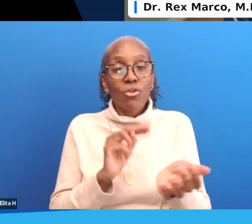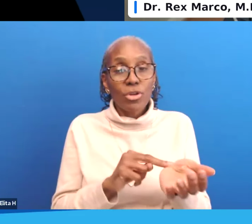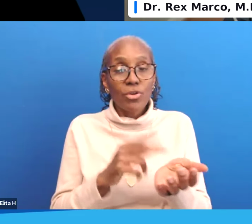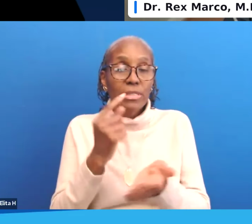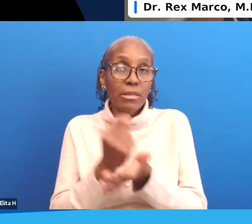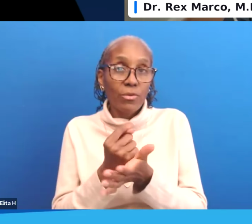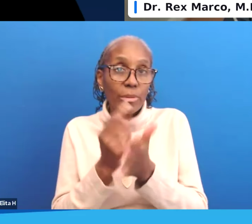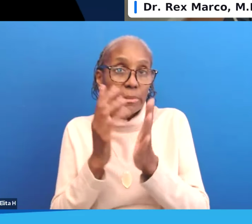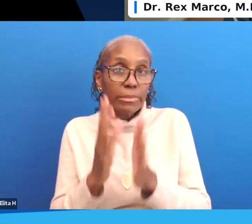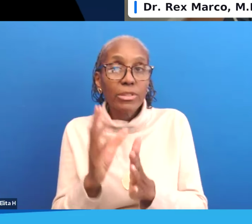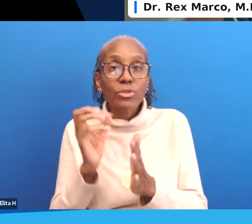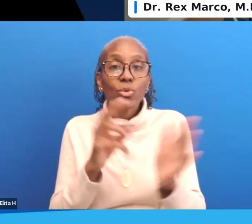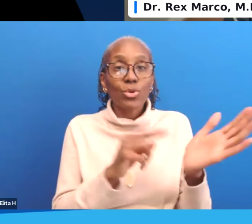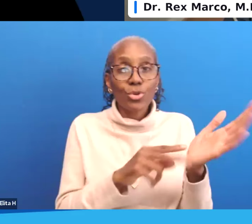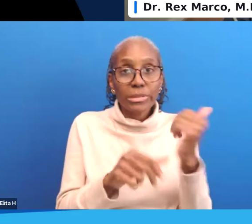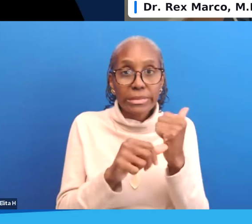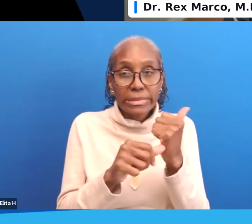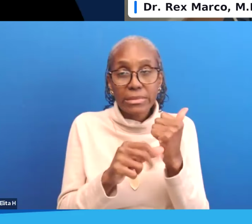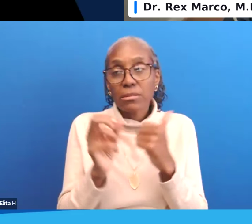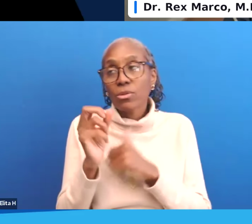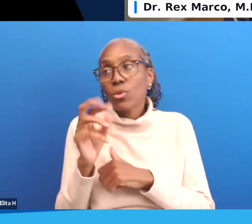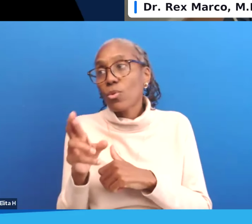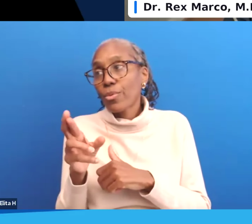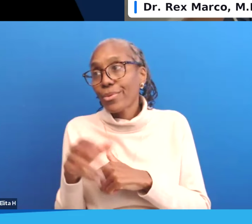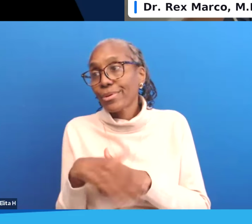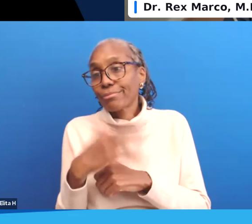therapist or nursing assistant or